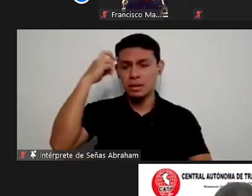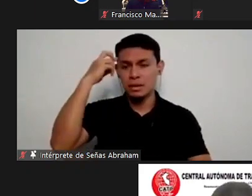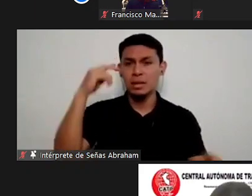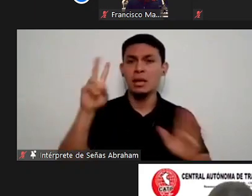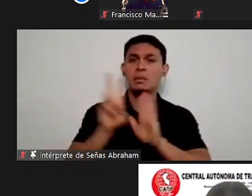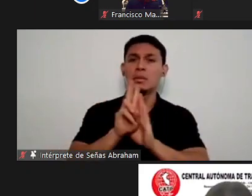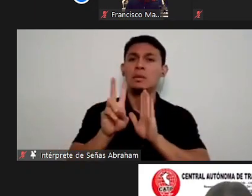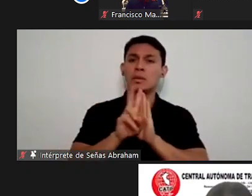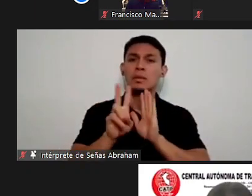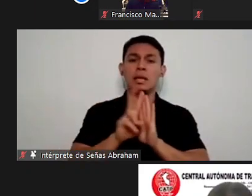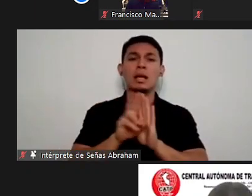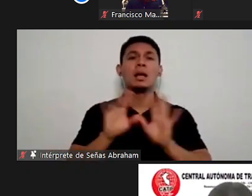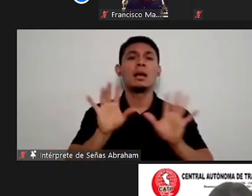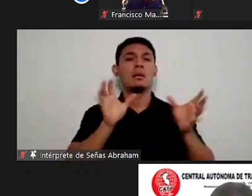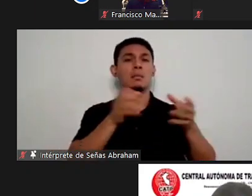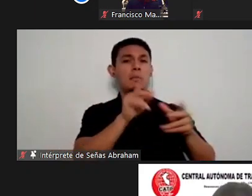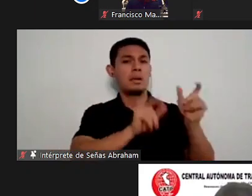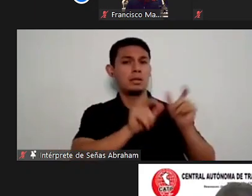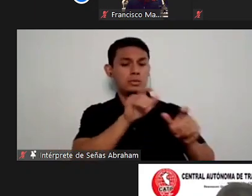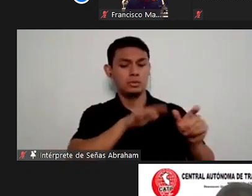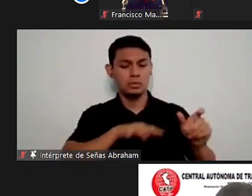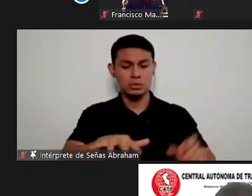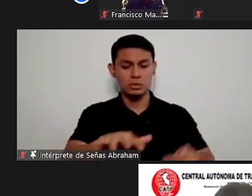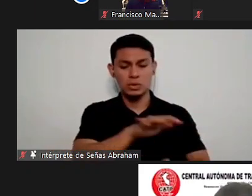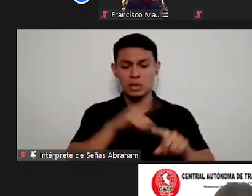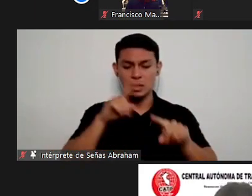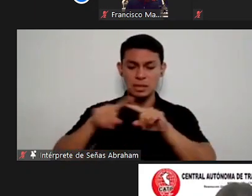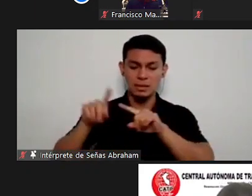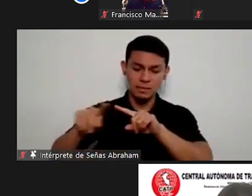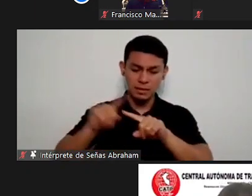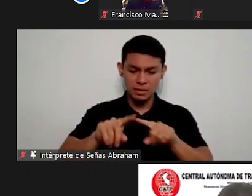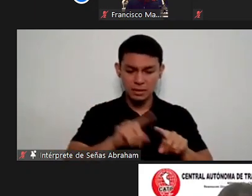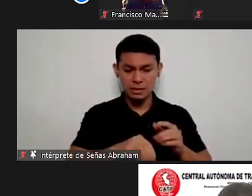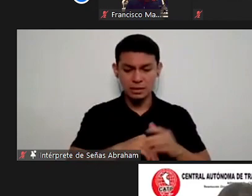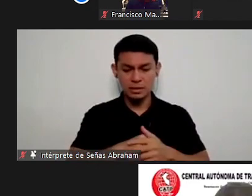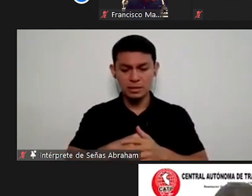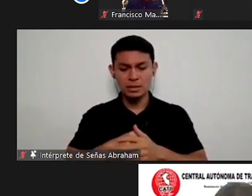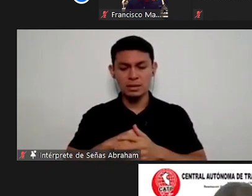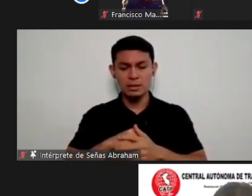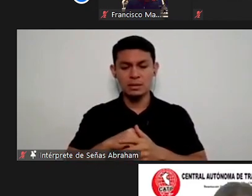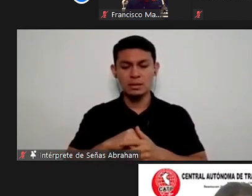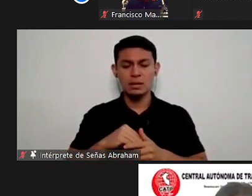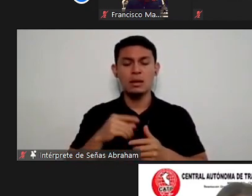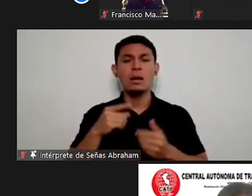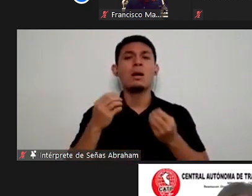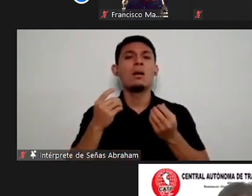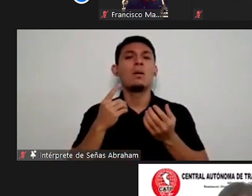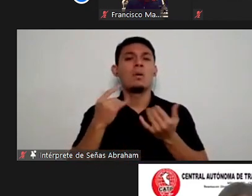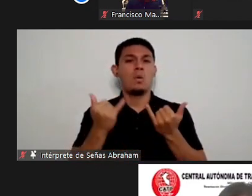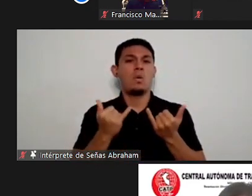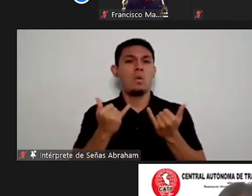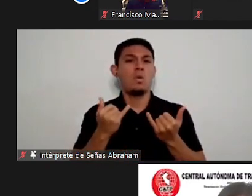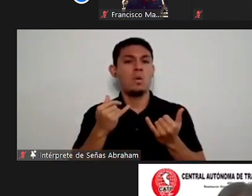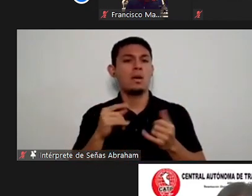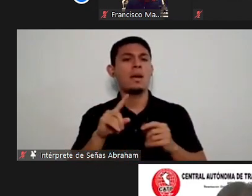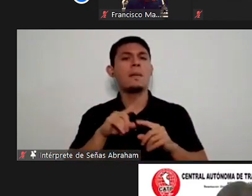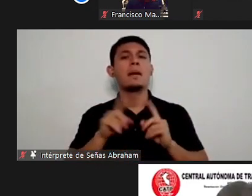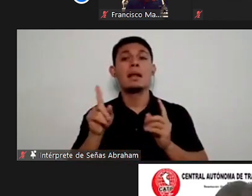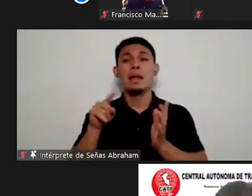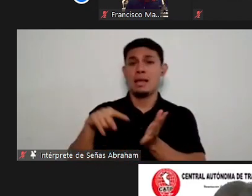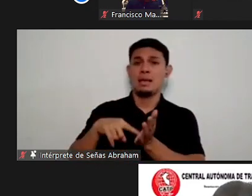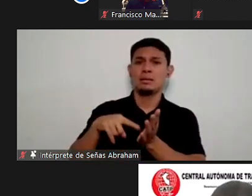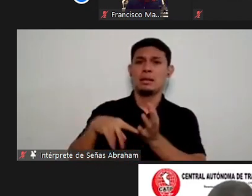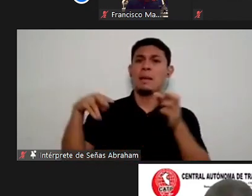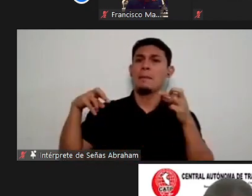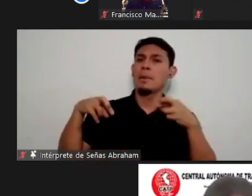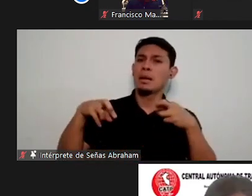engagement of the trade unions as we've seen today so and this has enabled the eruption of the national action